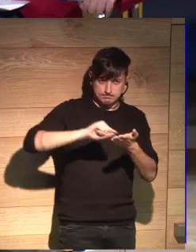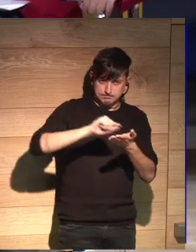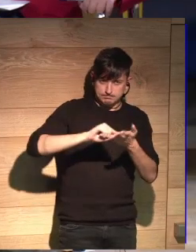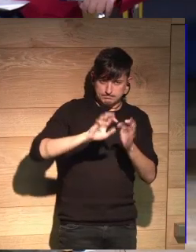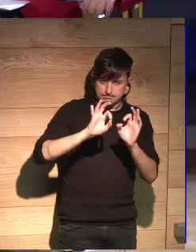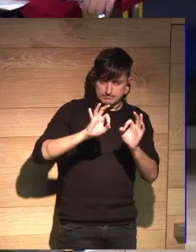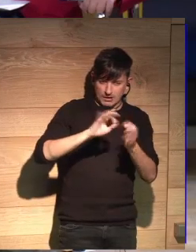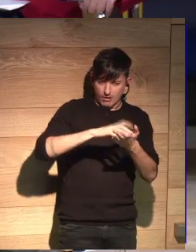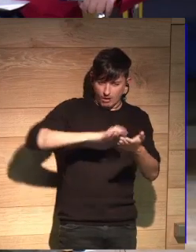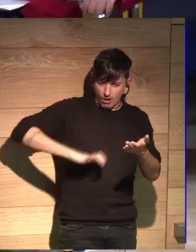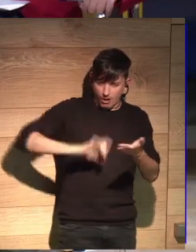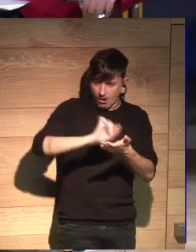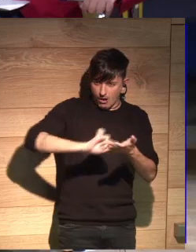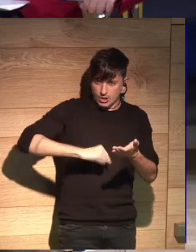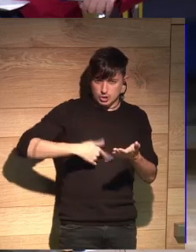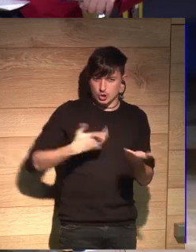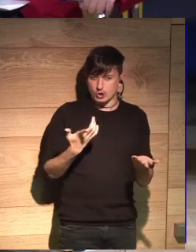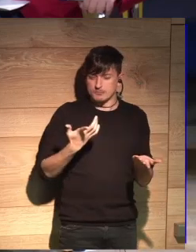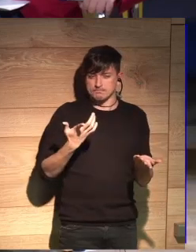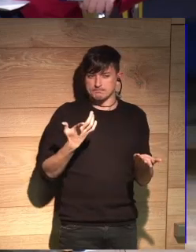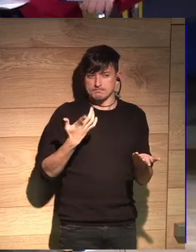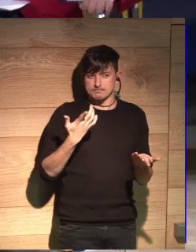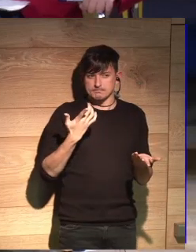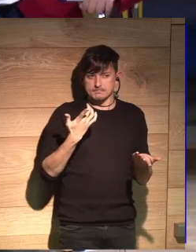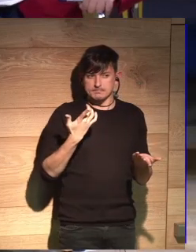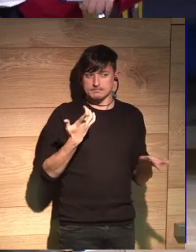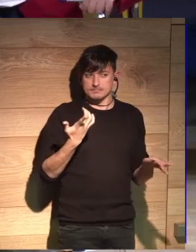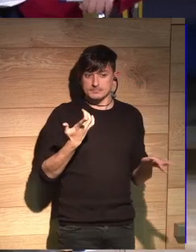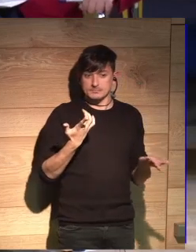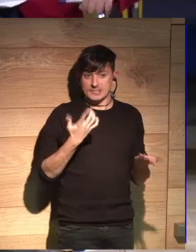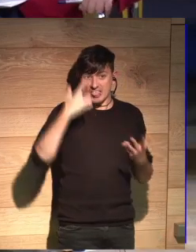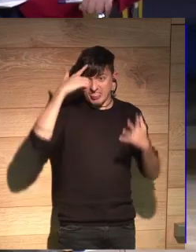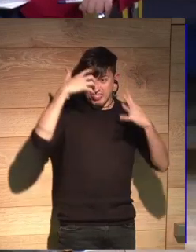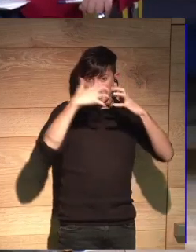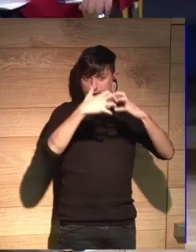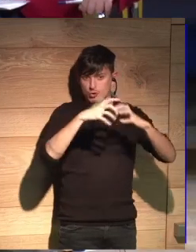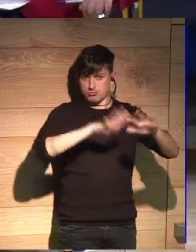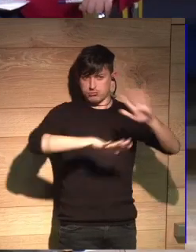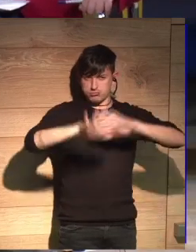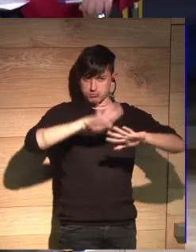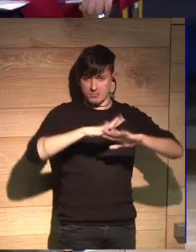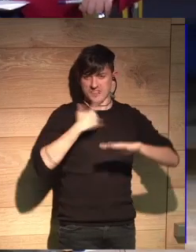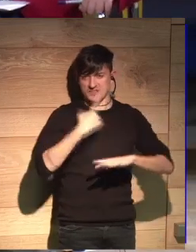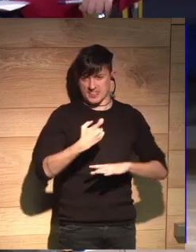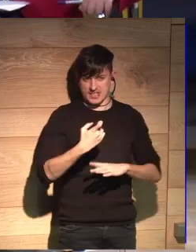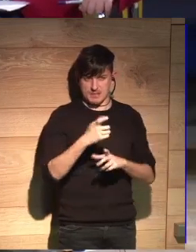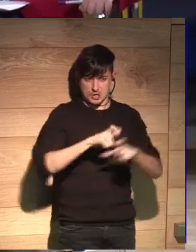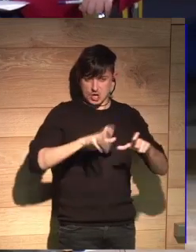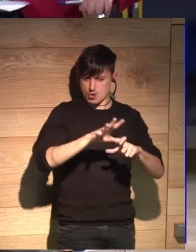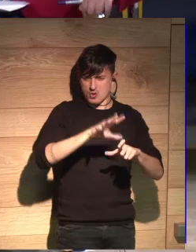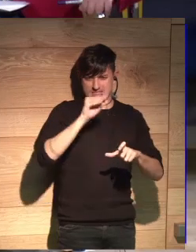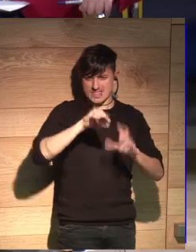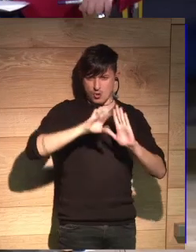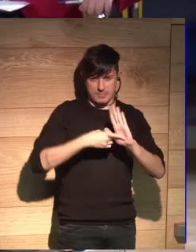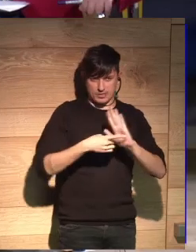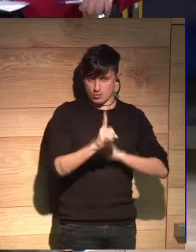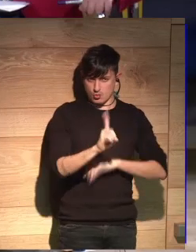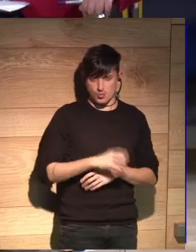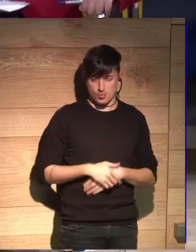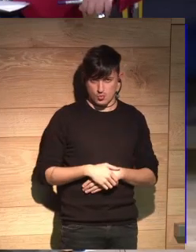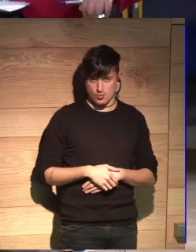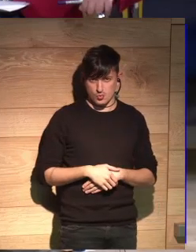because it's very hard. Brains are complicated. We don't understand them very well yet. I'm probably unusually optimistic